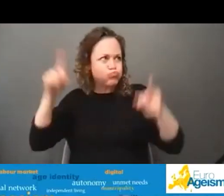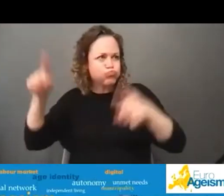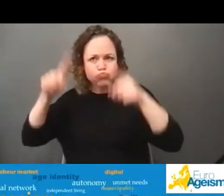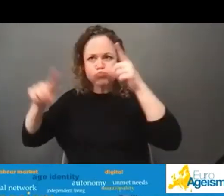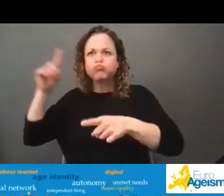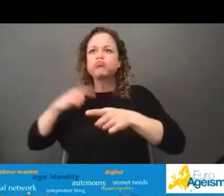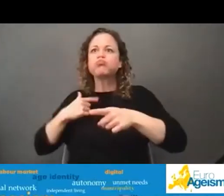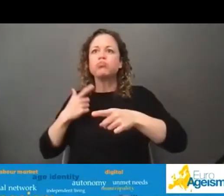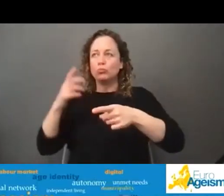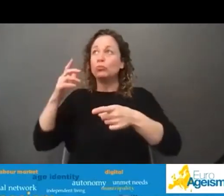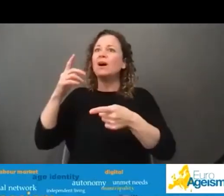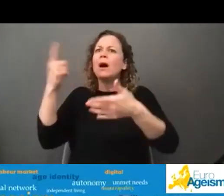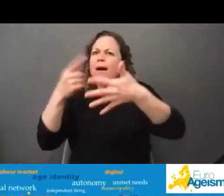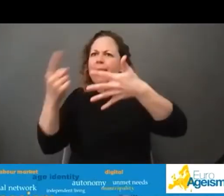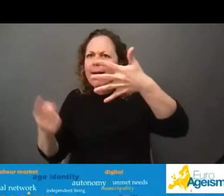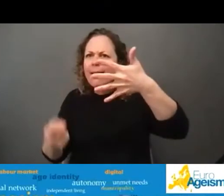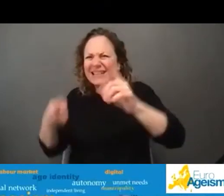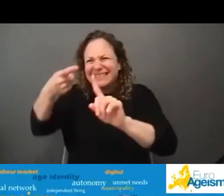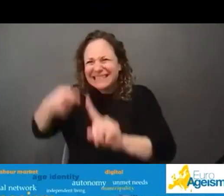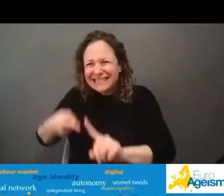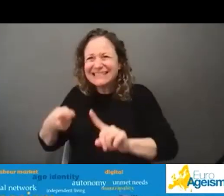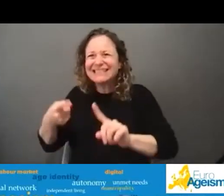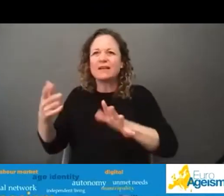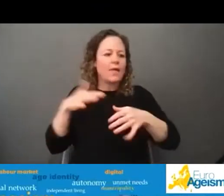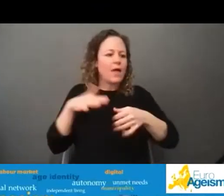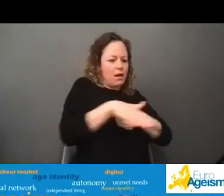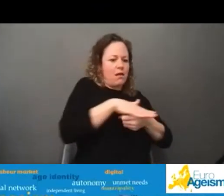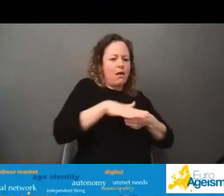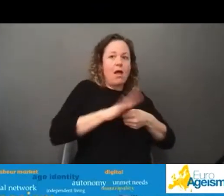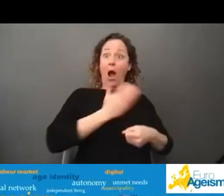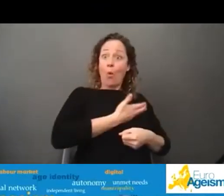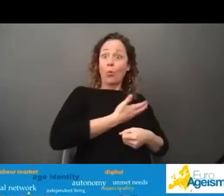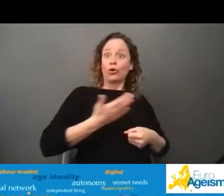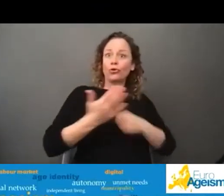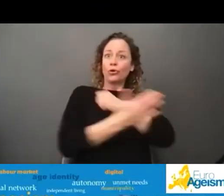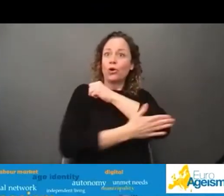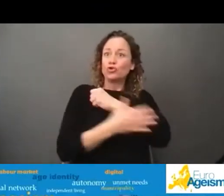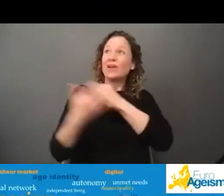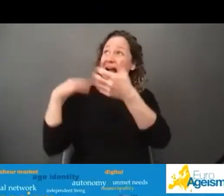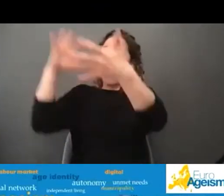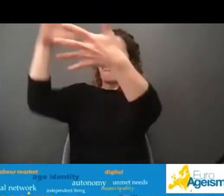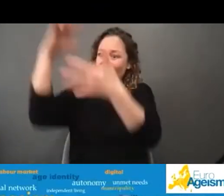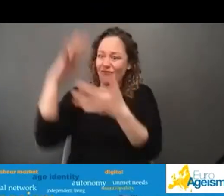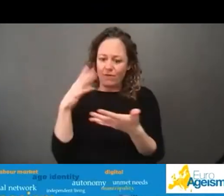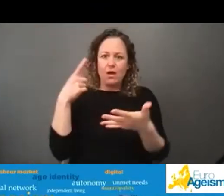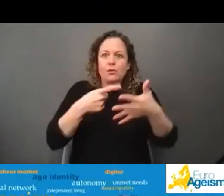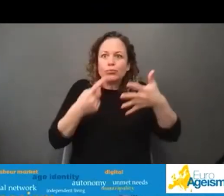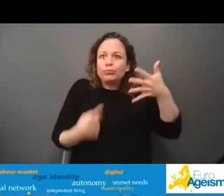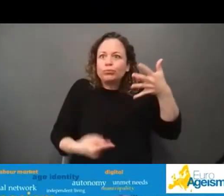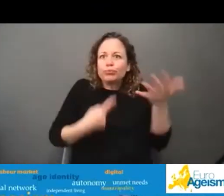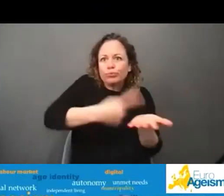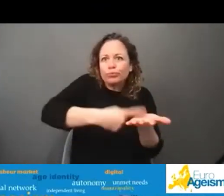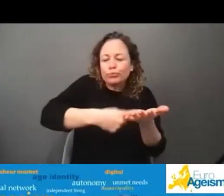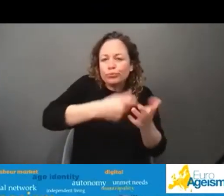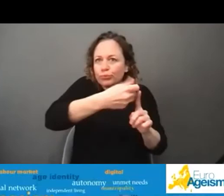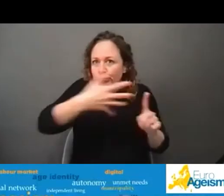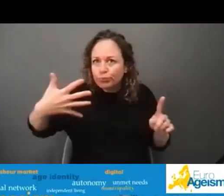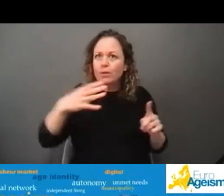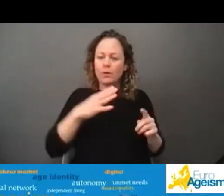can talk about it and actually then create a bill that's needed for what's needed in